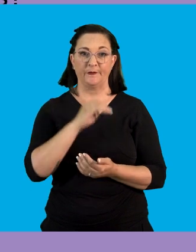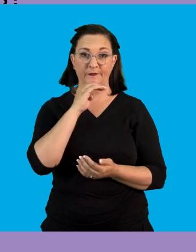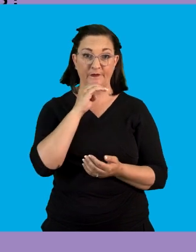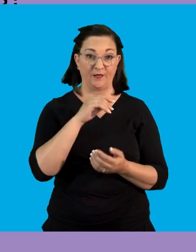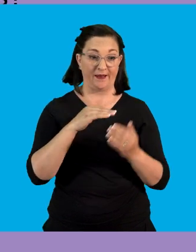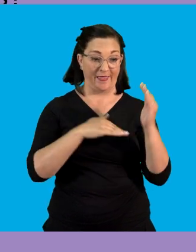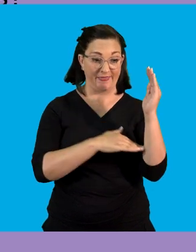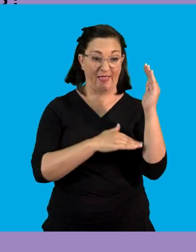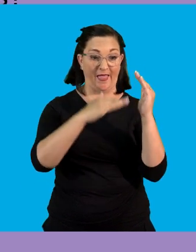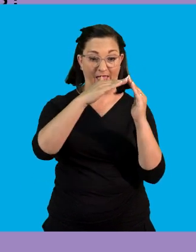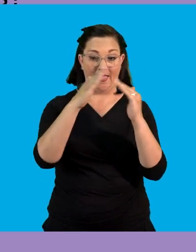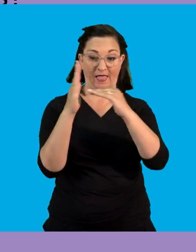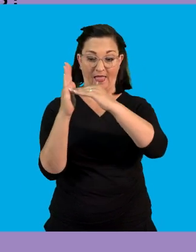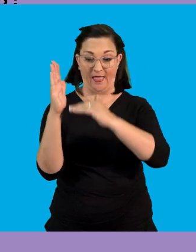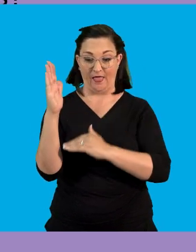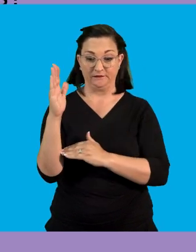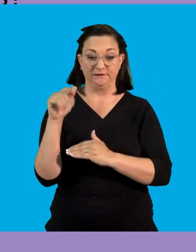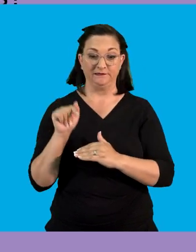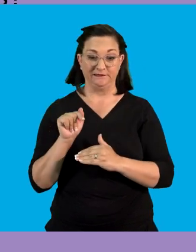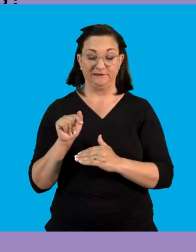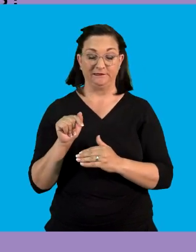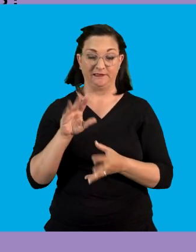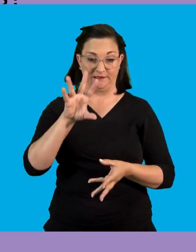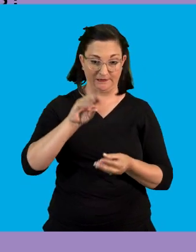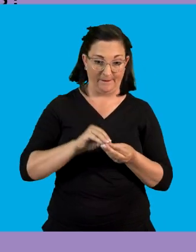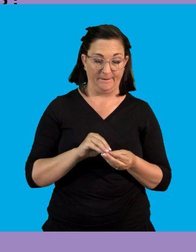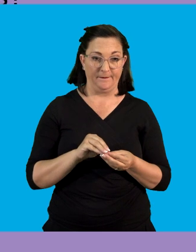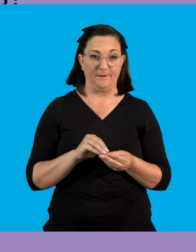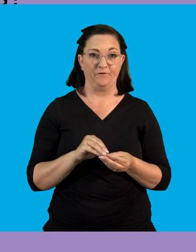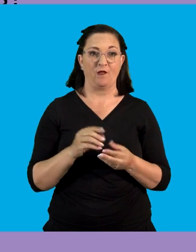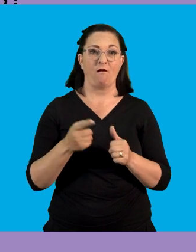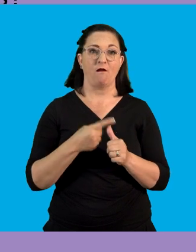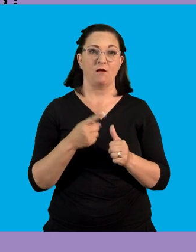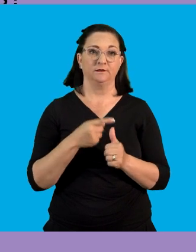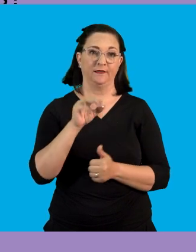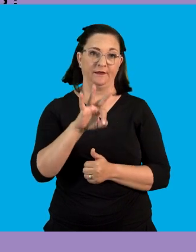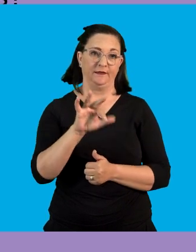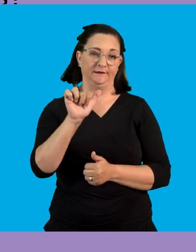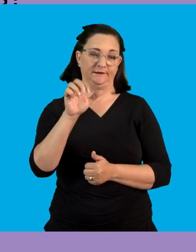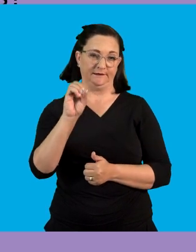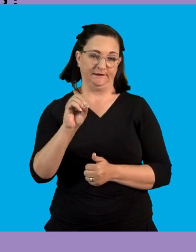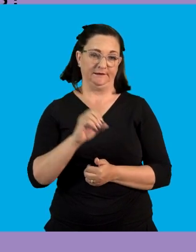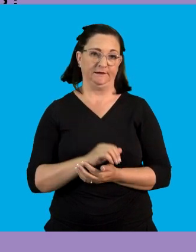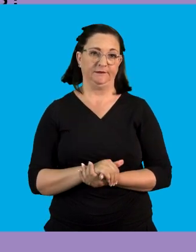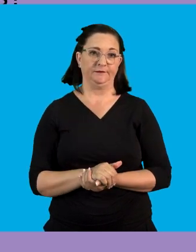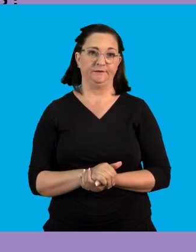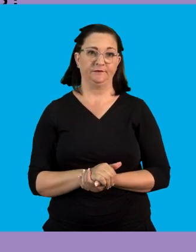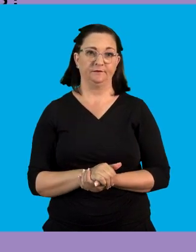Sum meaning the addition of angles of a quadrilateral equals